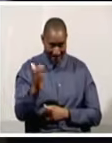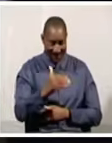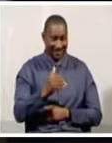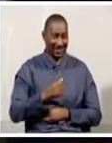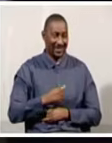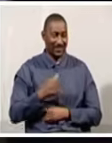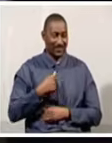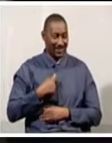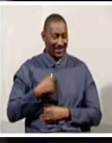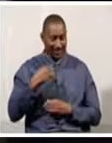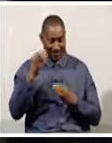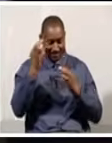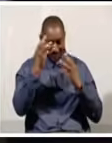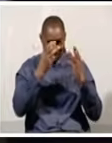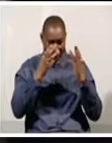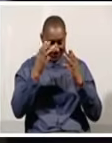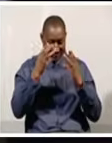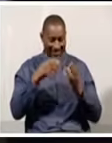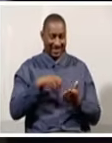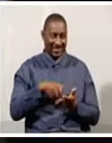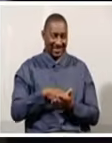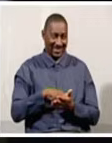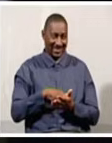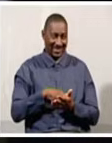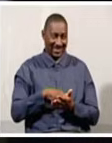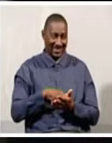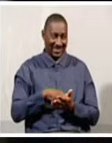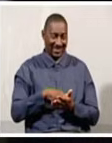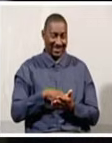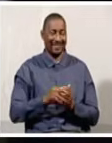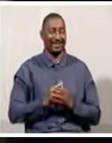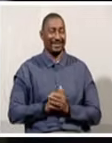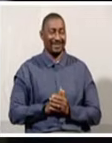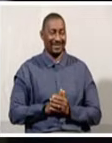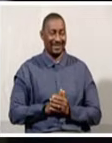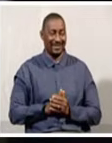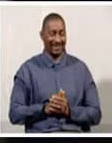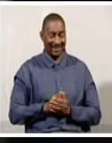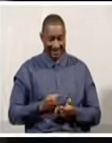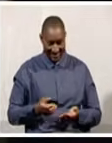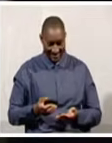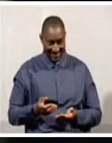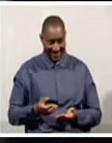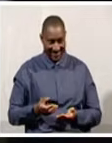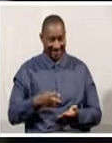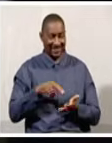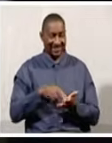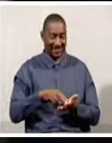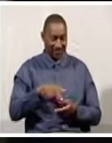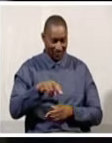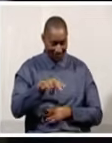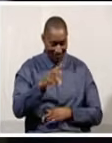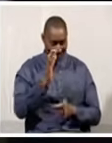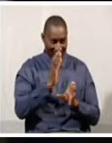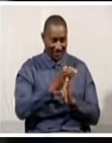I was so confused. I still sat for a while, but he was looking directly at me. So then I stood and I walked up to him. And